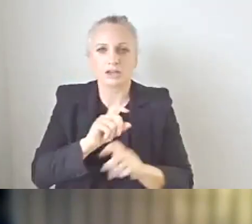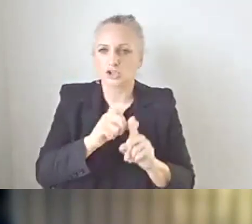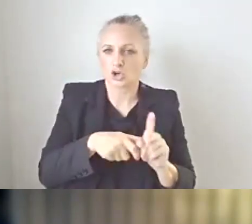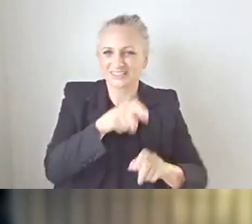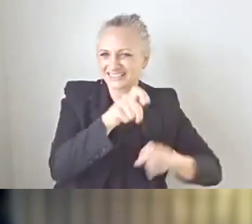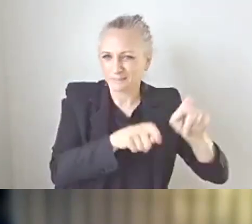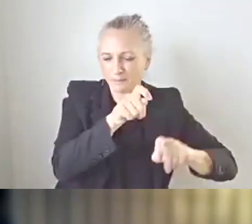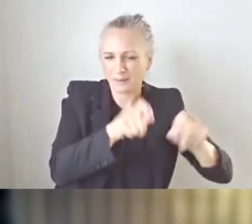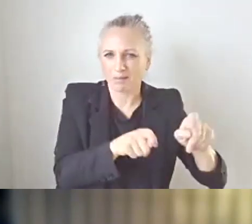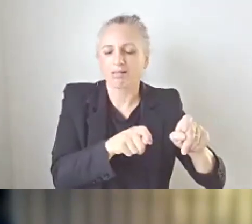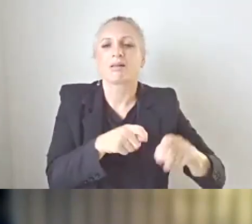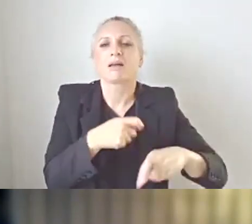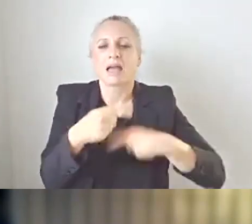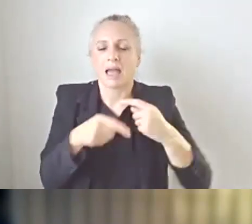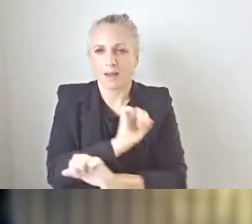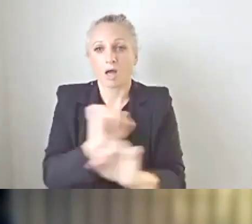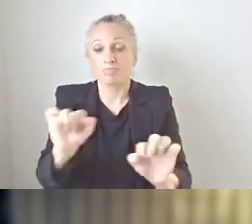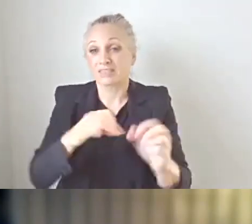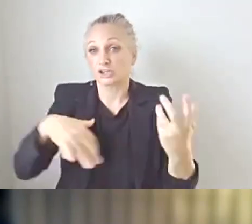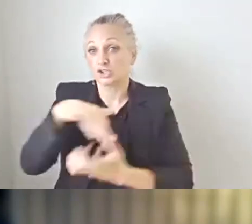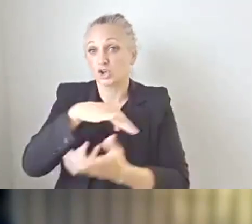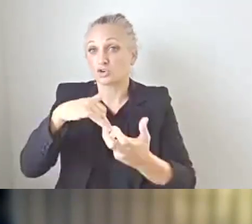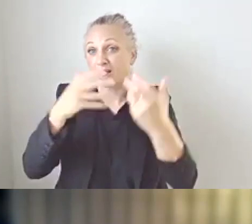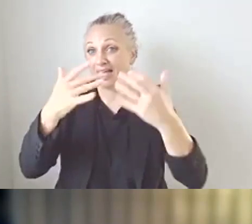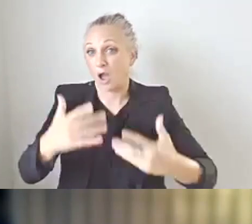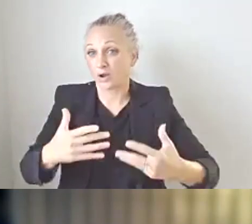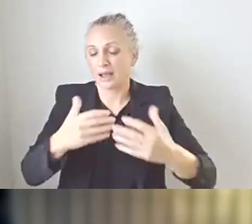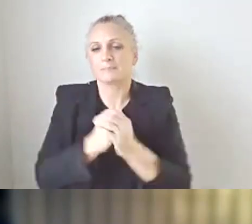are people included. I think, you know, I am